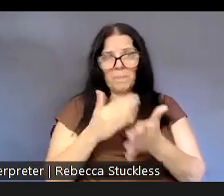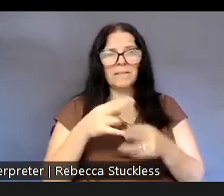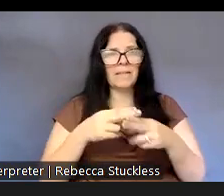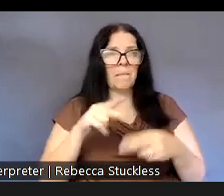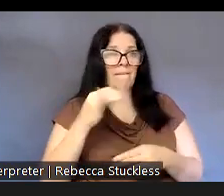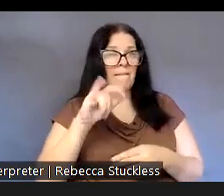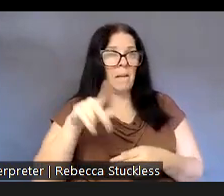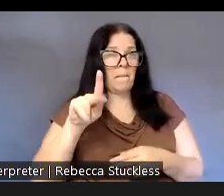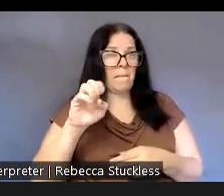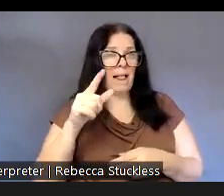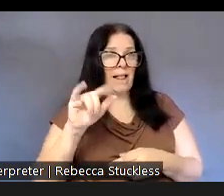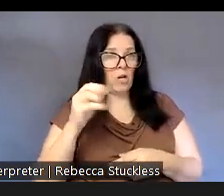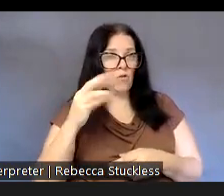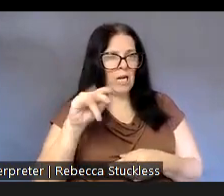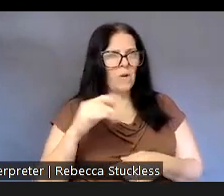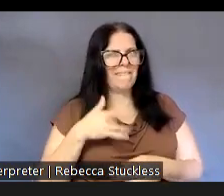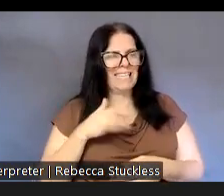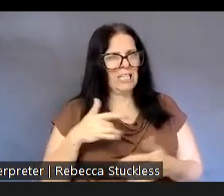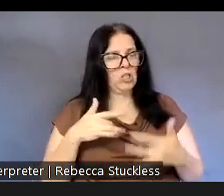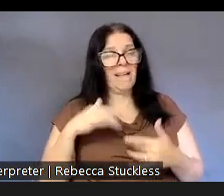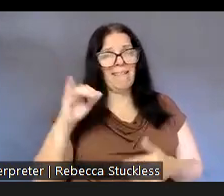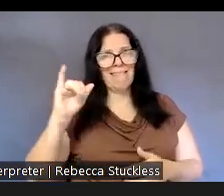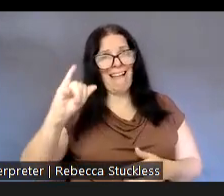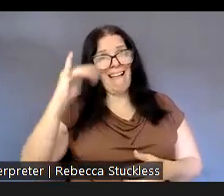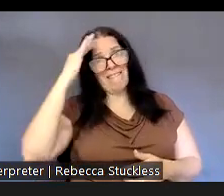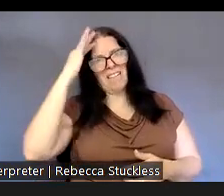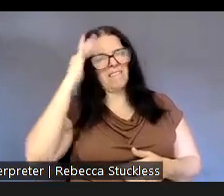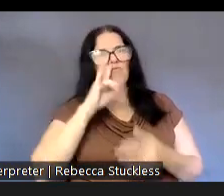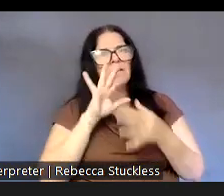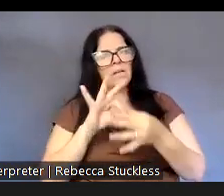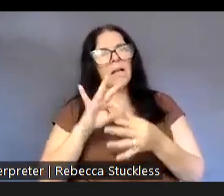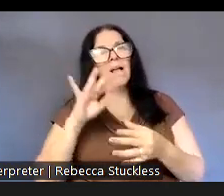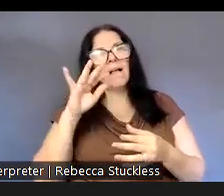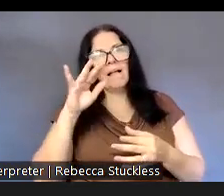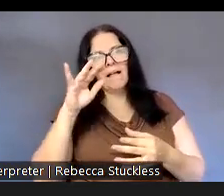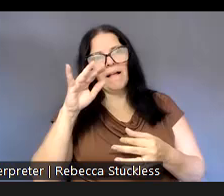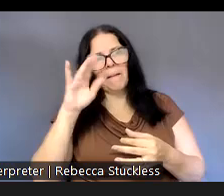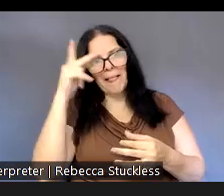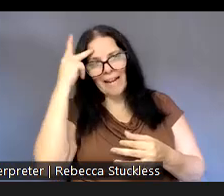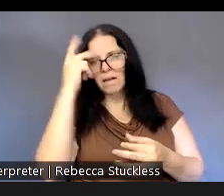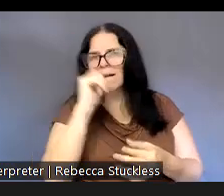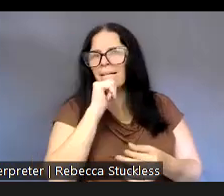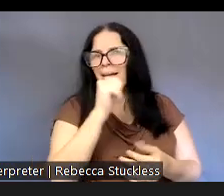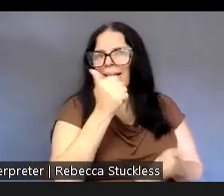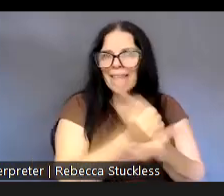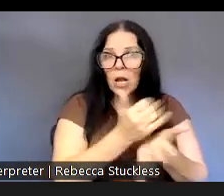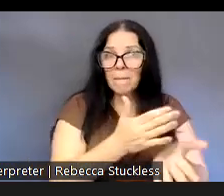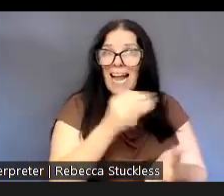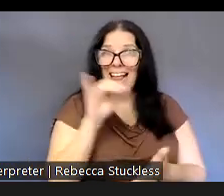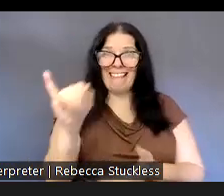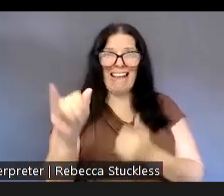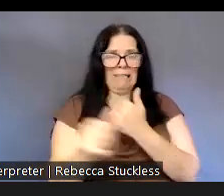is more of a political, ideological approach than a therapeutic approach, and that it risks doing more harm than